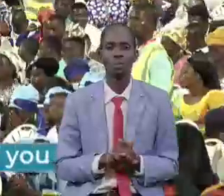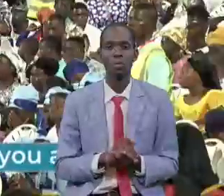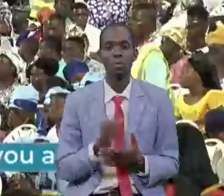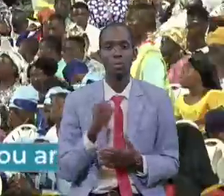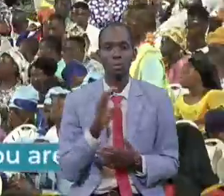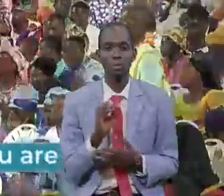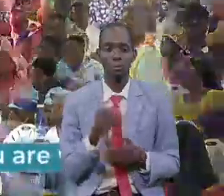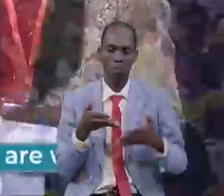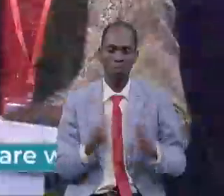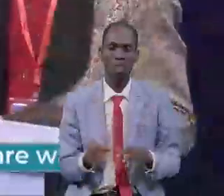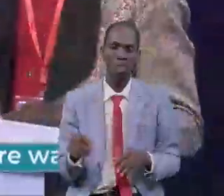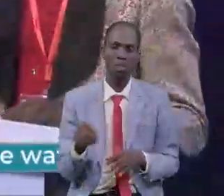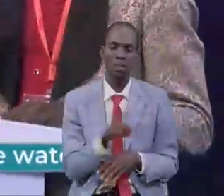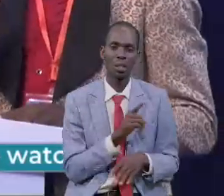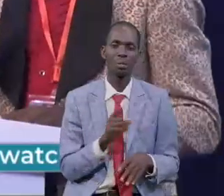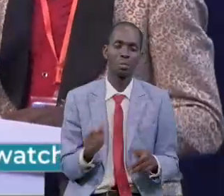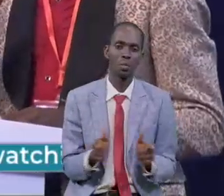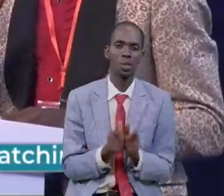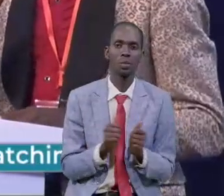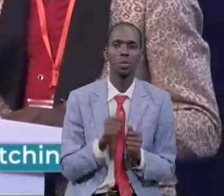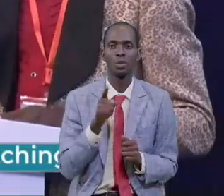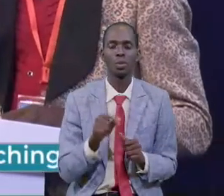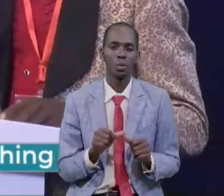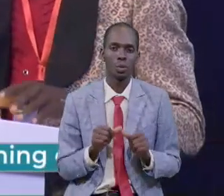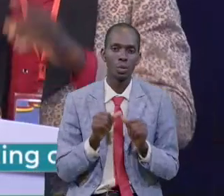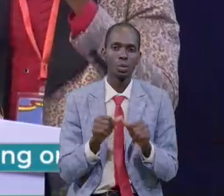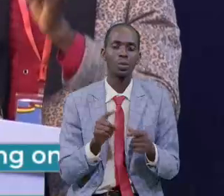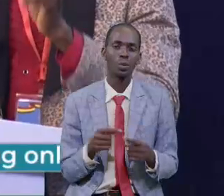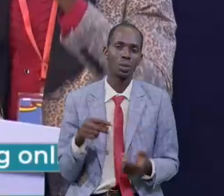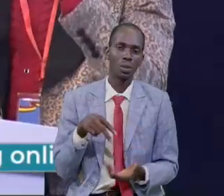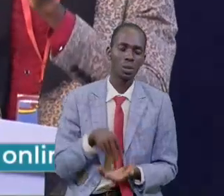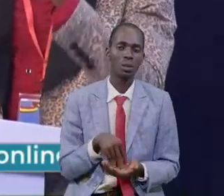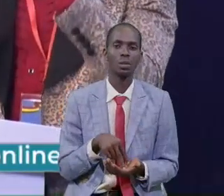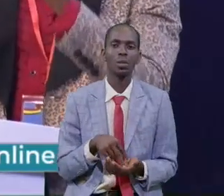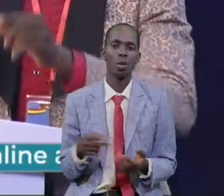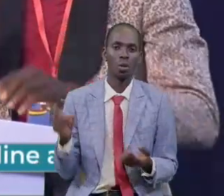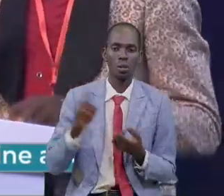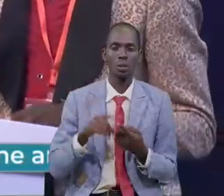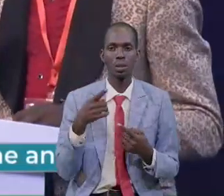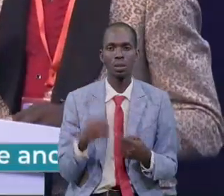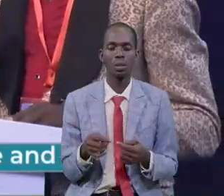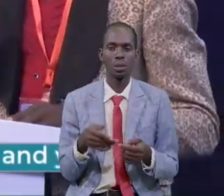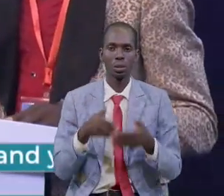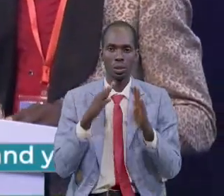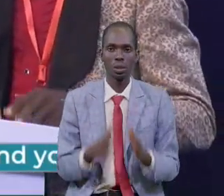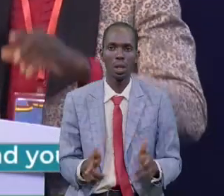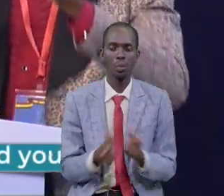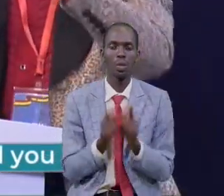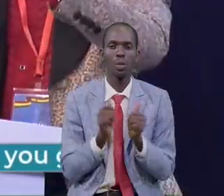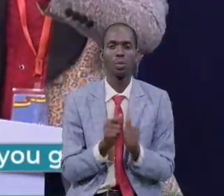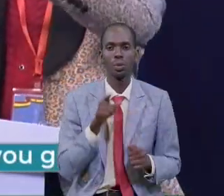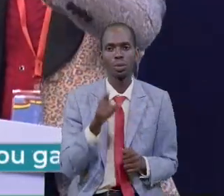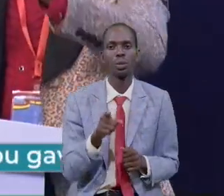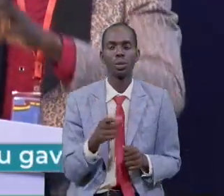you. Keep on standing until they reach you. And take your particulars.